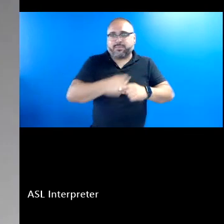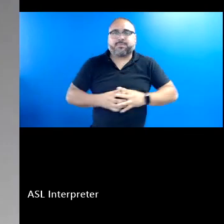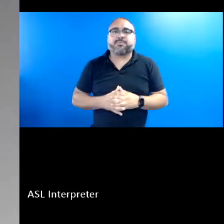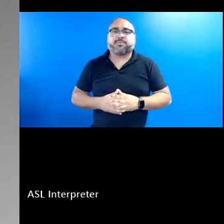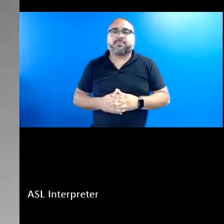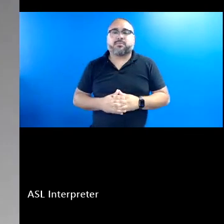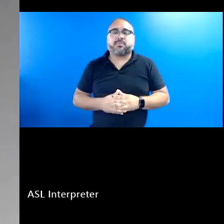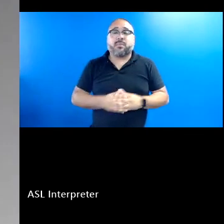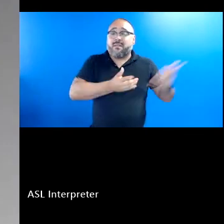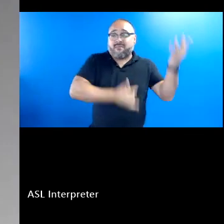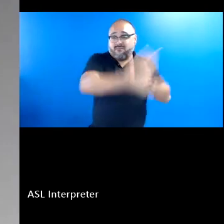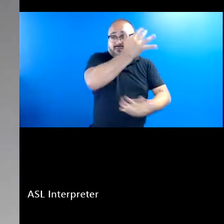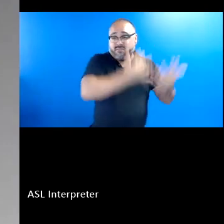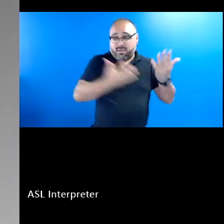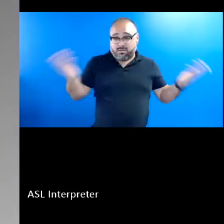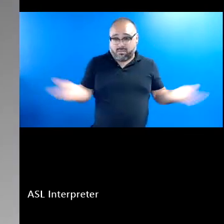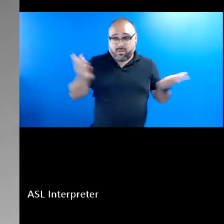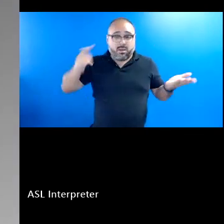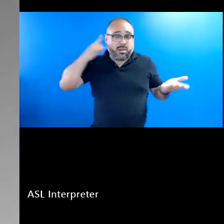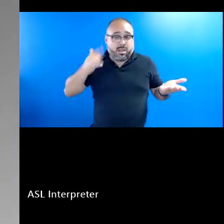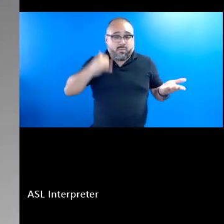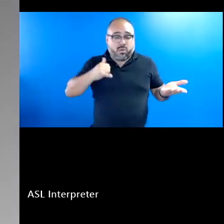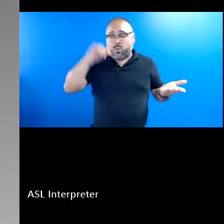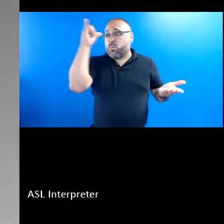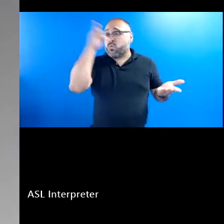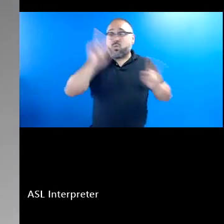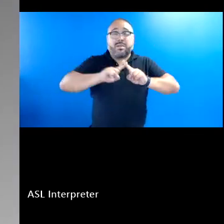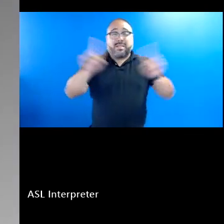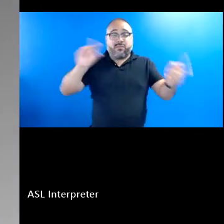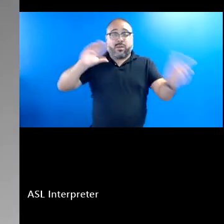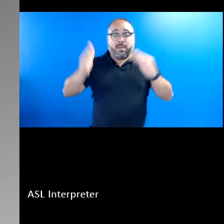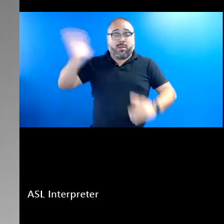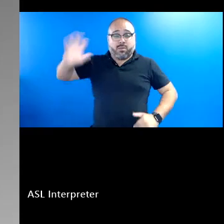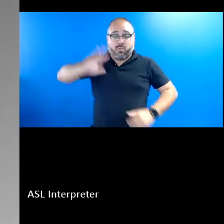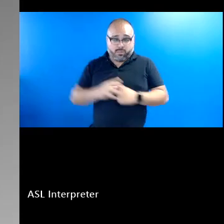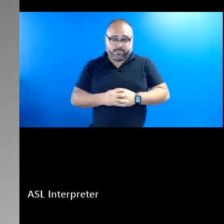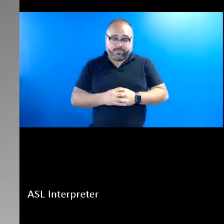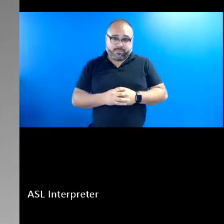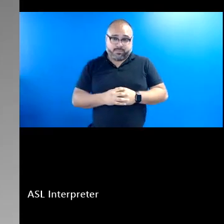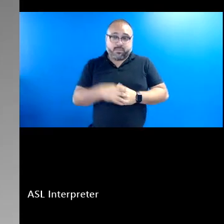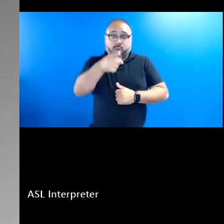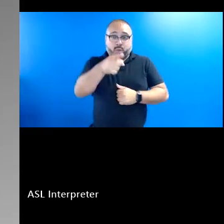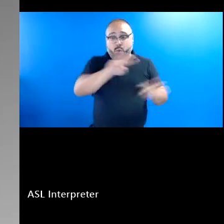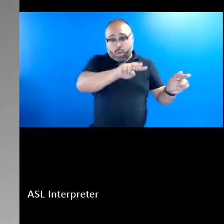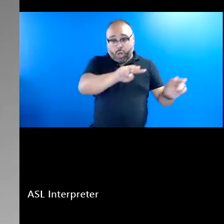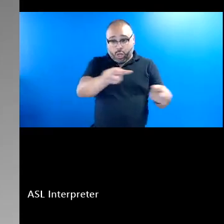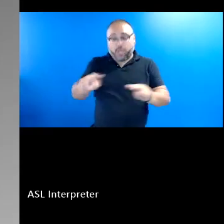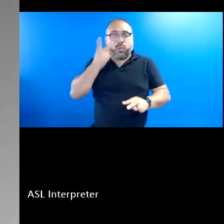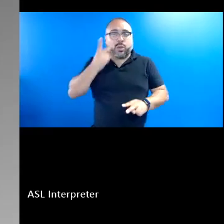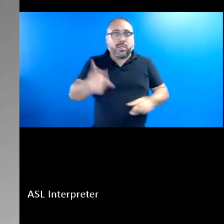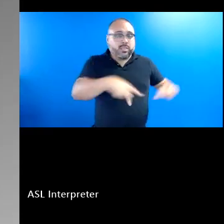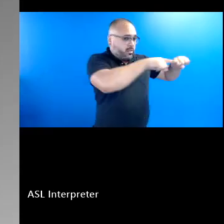Destructive wildfires in California look remarkably different than they used to. Looking at this slide, you can see the magnitude of change